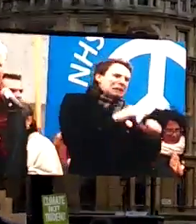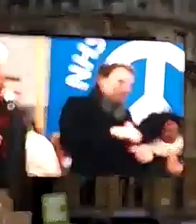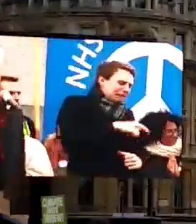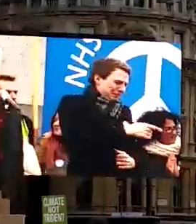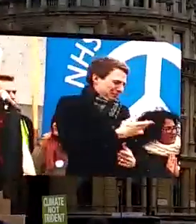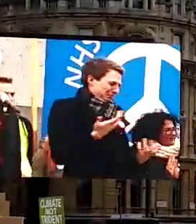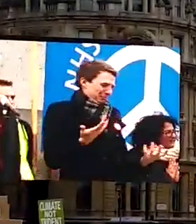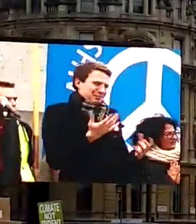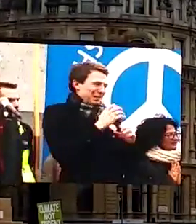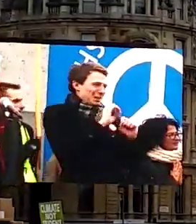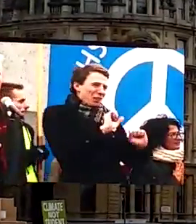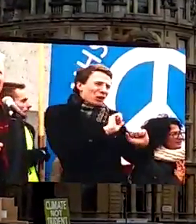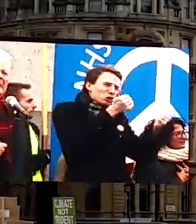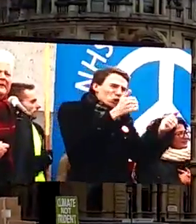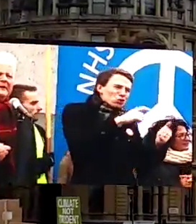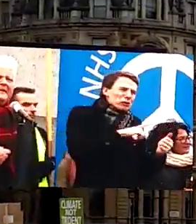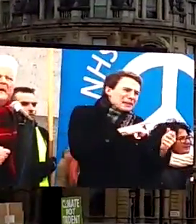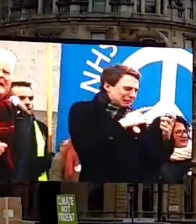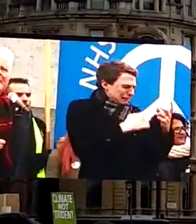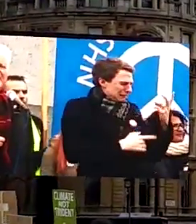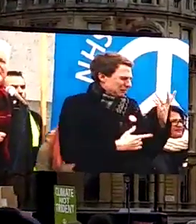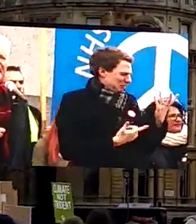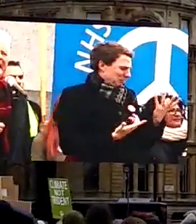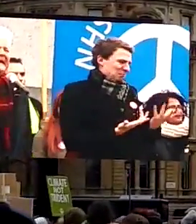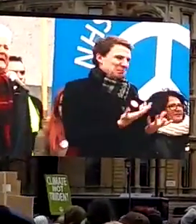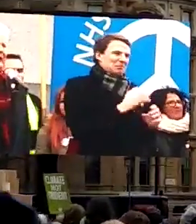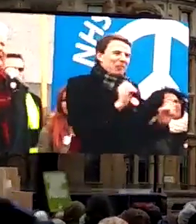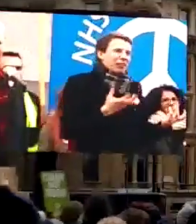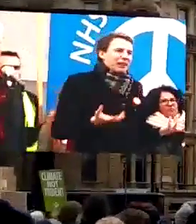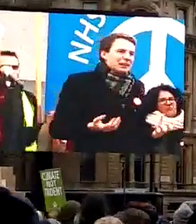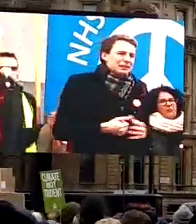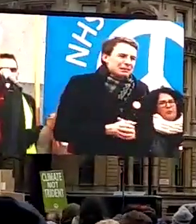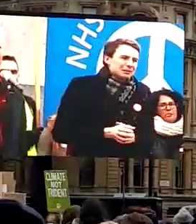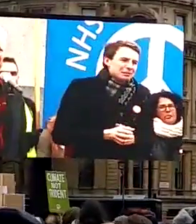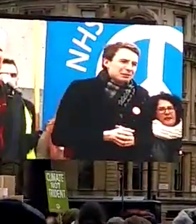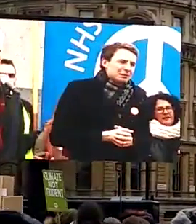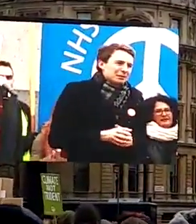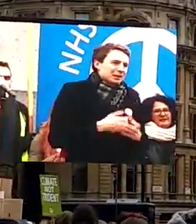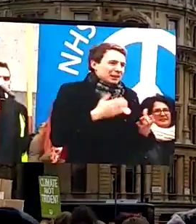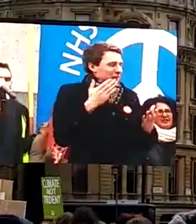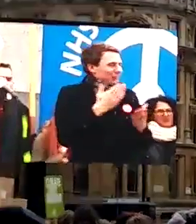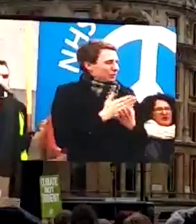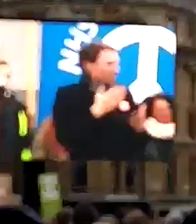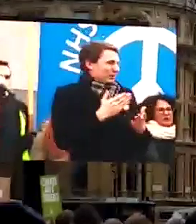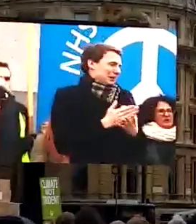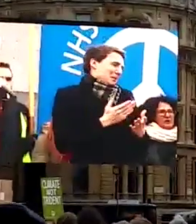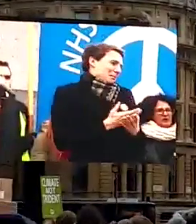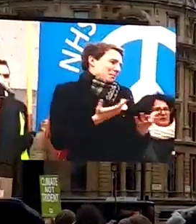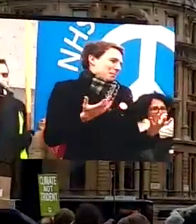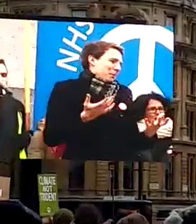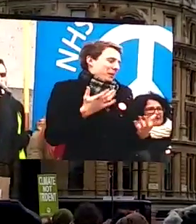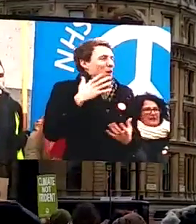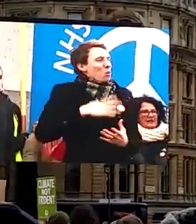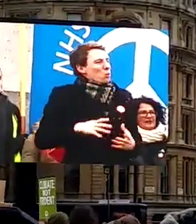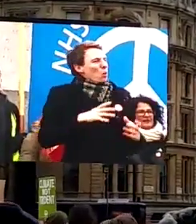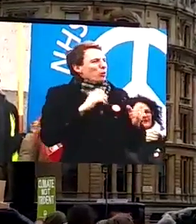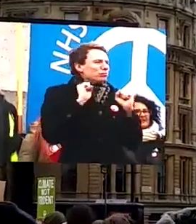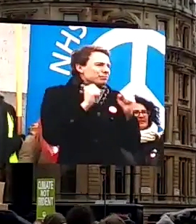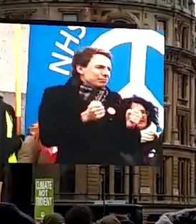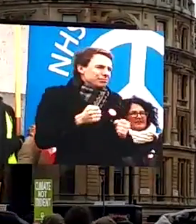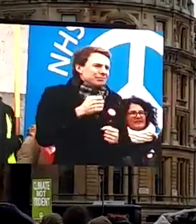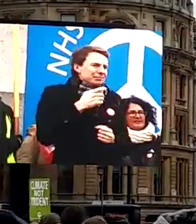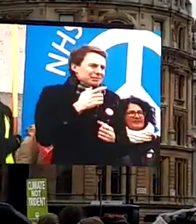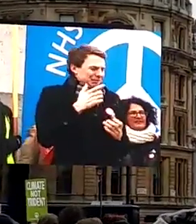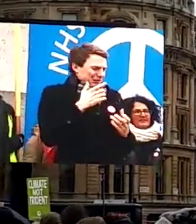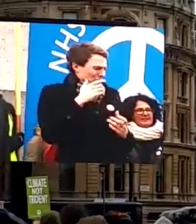to Ernest Bevin, and he wanted them with a bloody great Union Jack on top. And that kind of